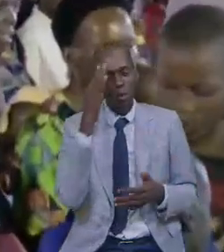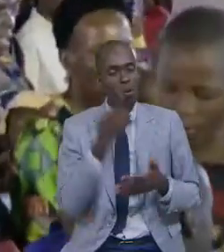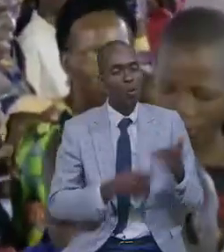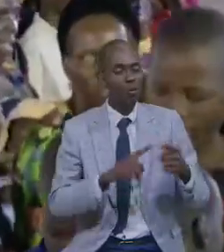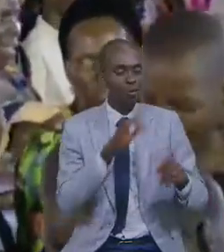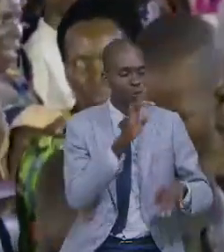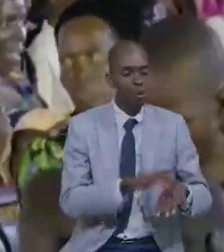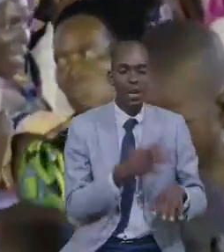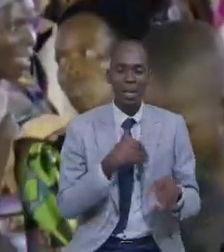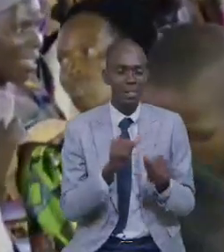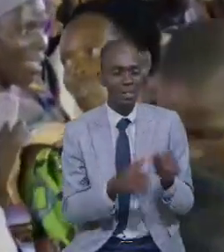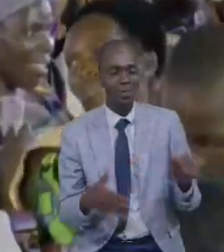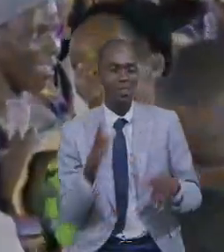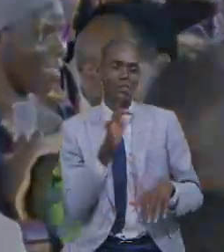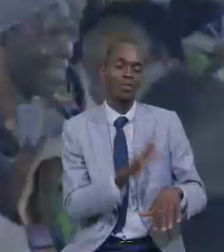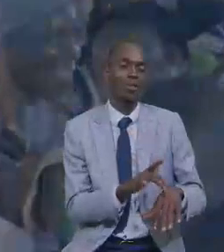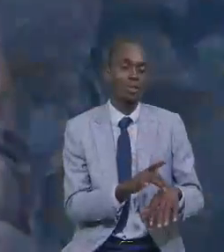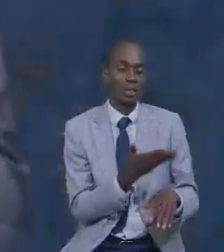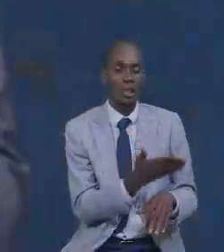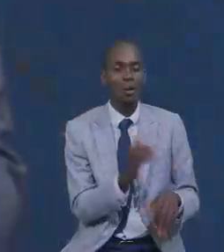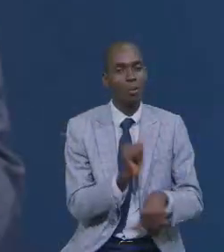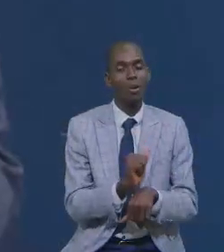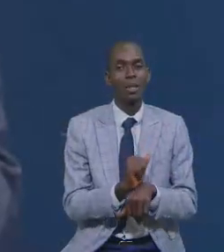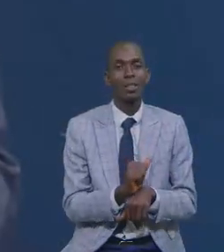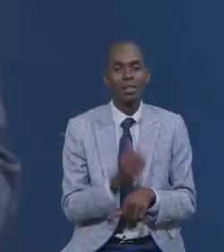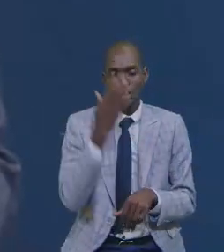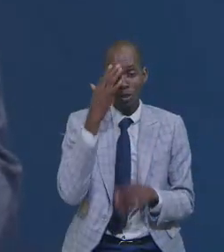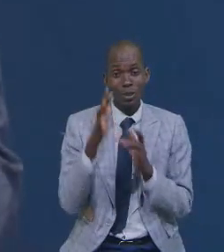works. Jesus is the manufacturer.